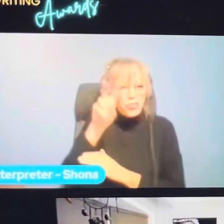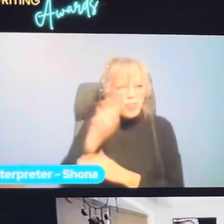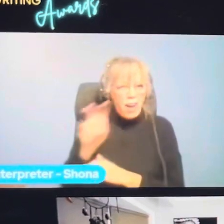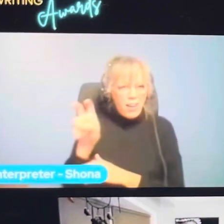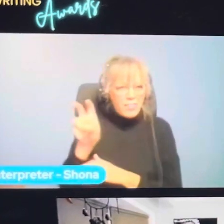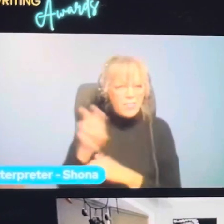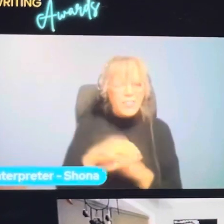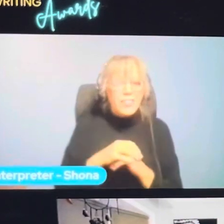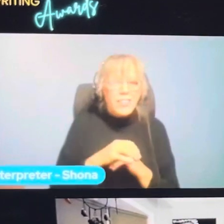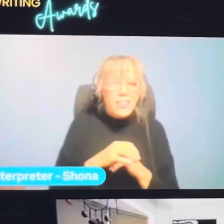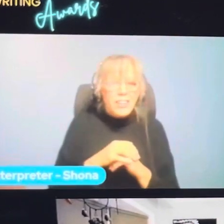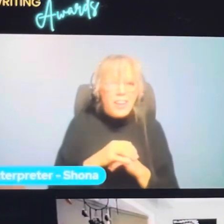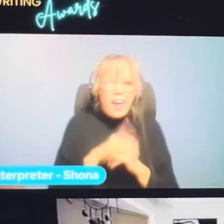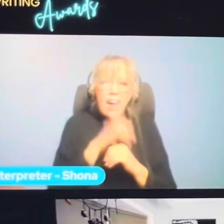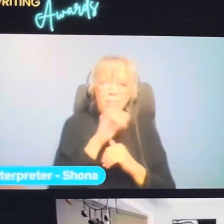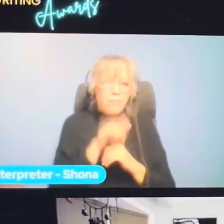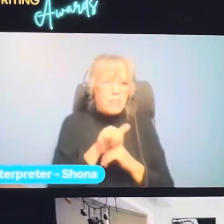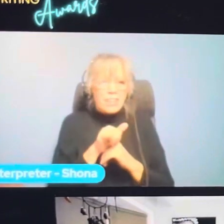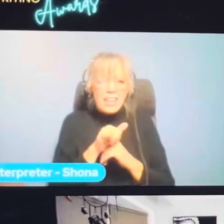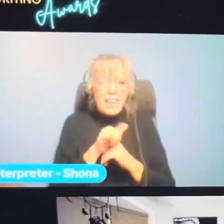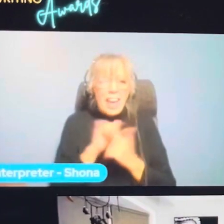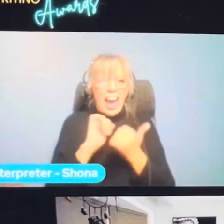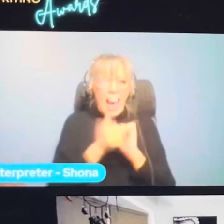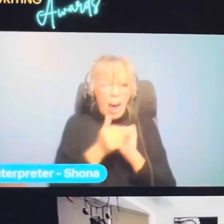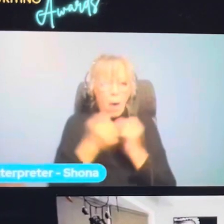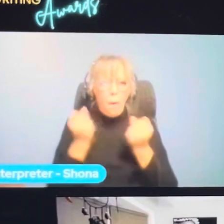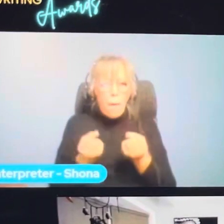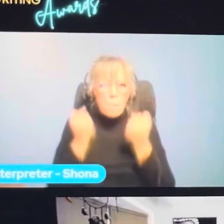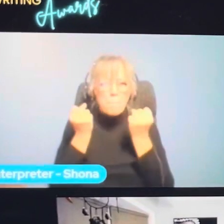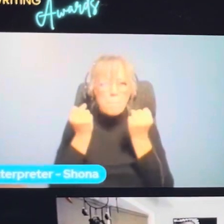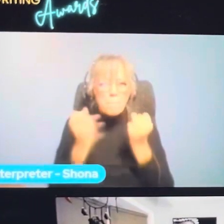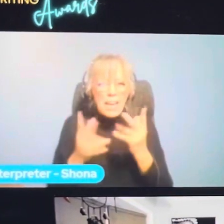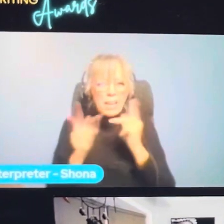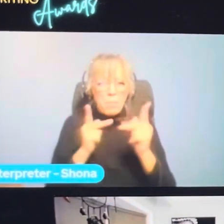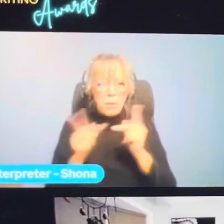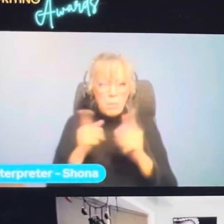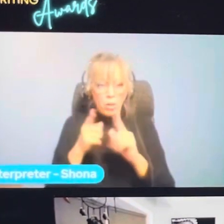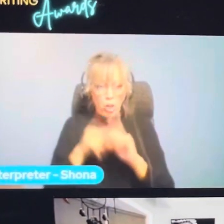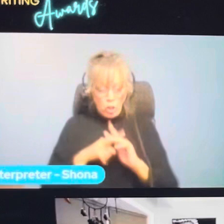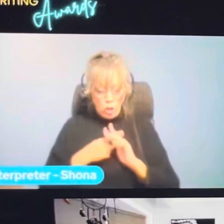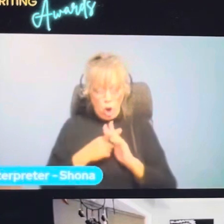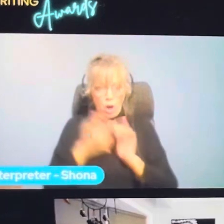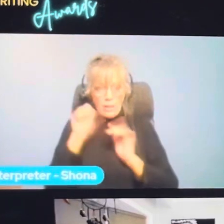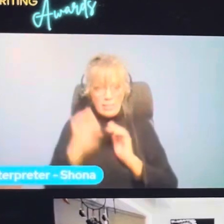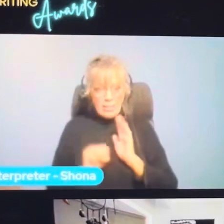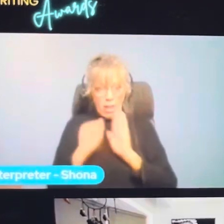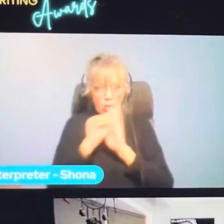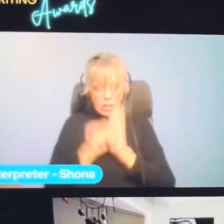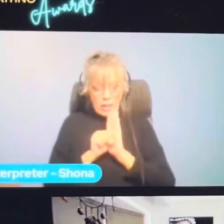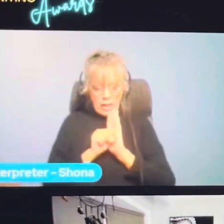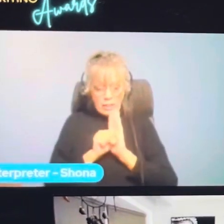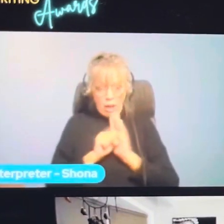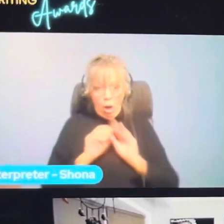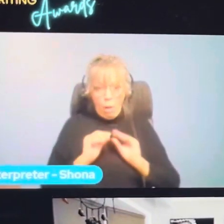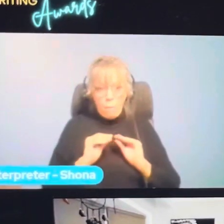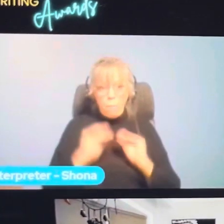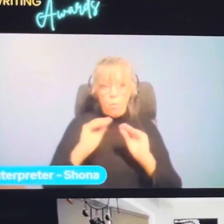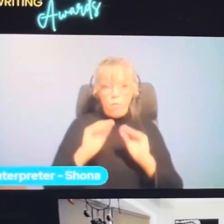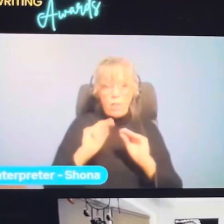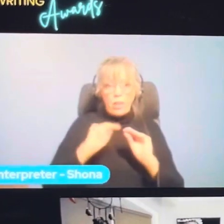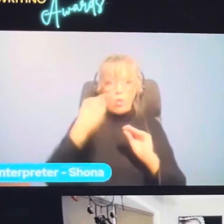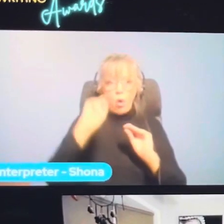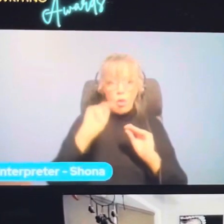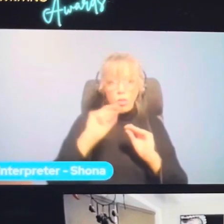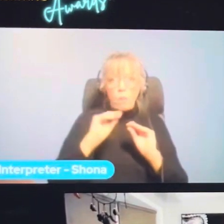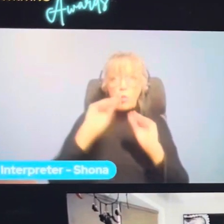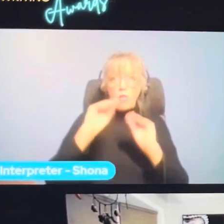has never been told, the great migration of thousands of people coming from the south to the north to chase this beautiful dream.